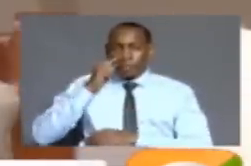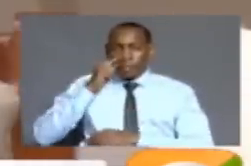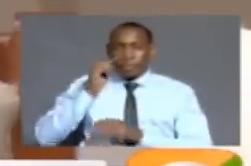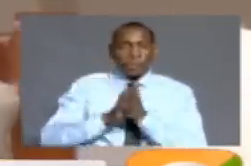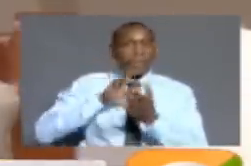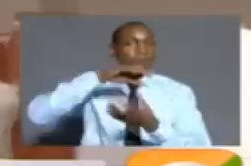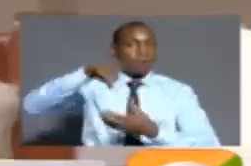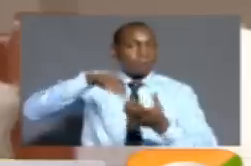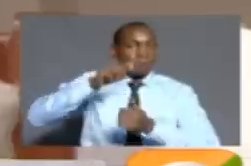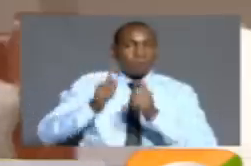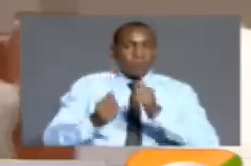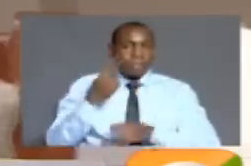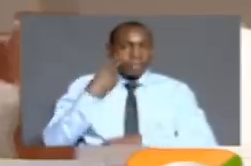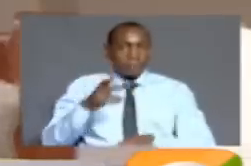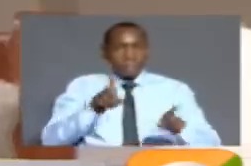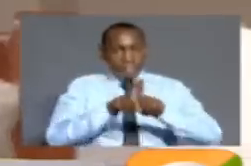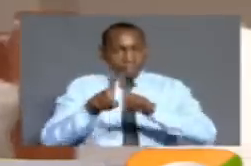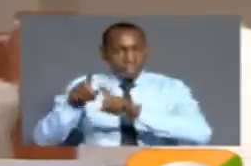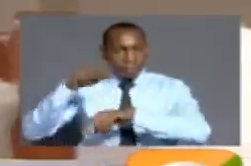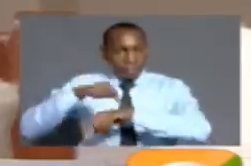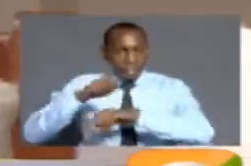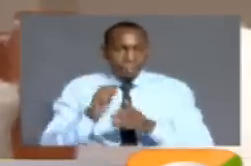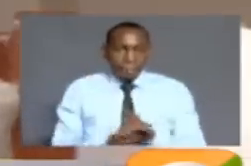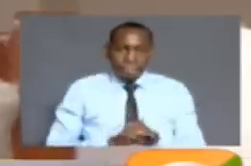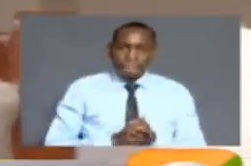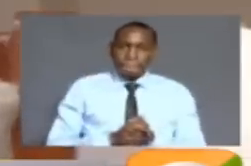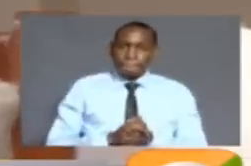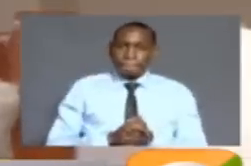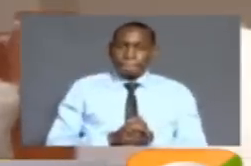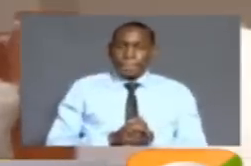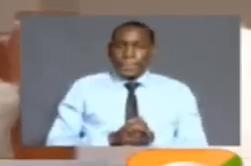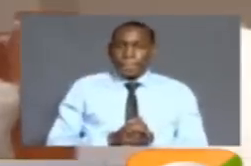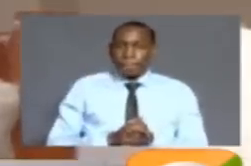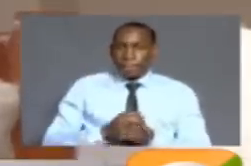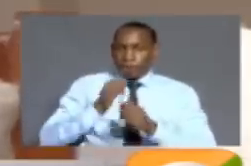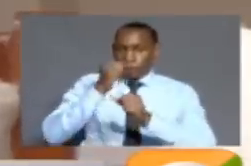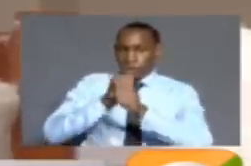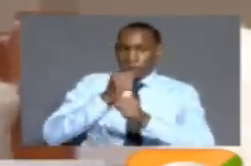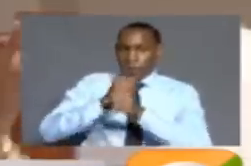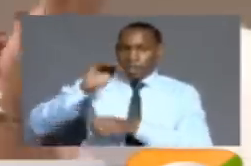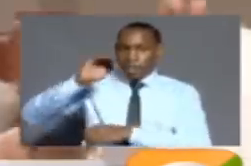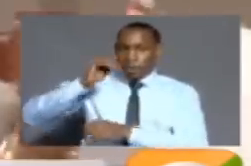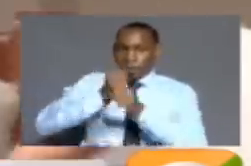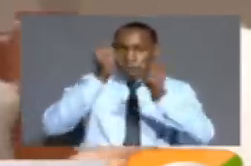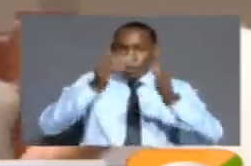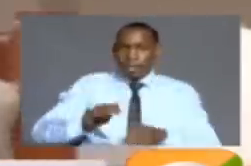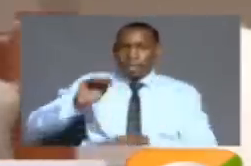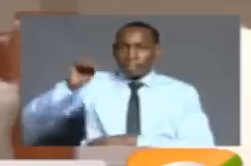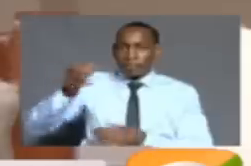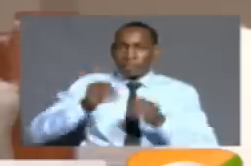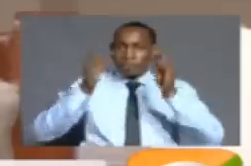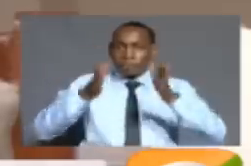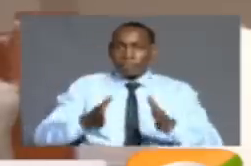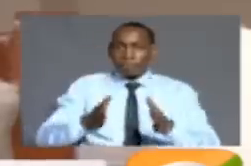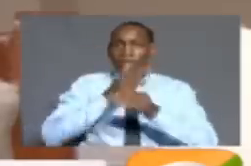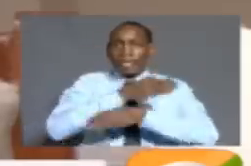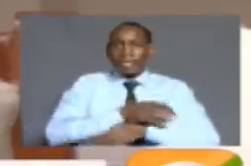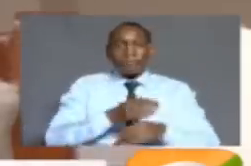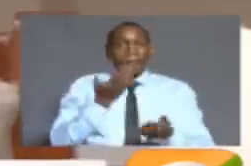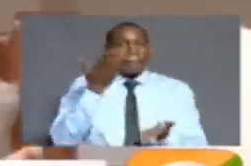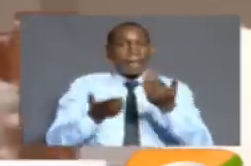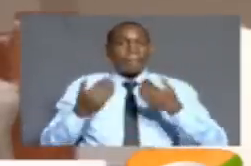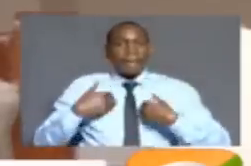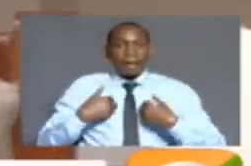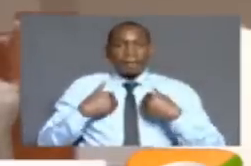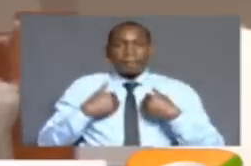that we saw. But at the same time, beyond the workers at the county level being lazy, maybe we also have lazy journalists.